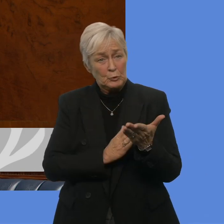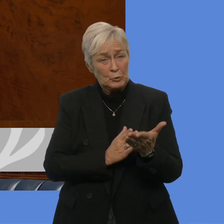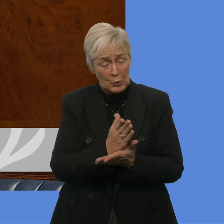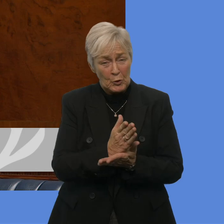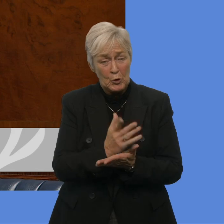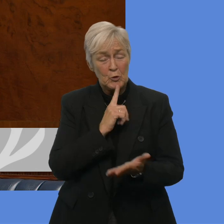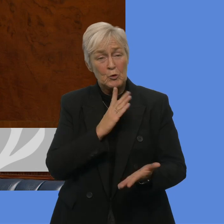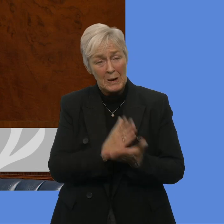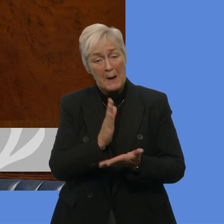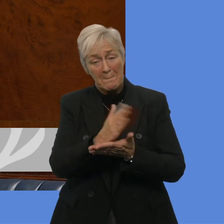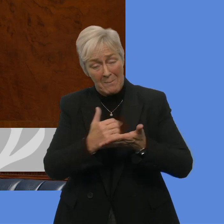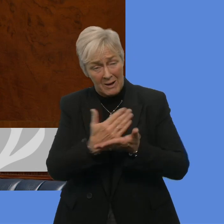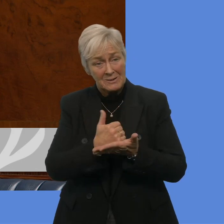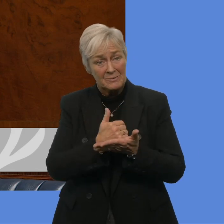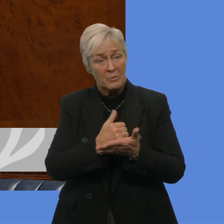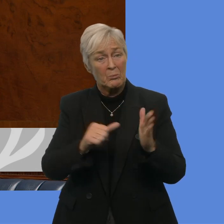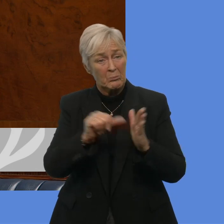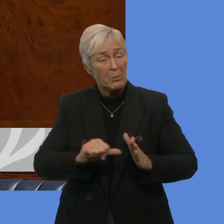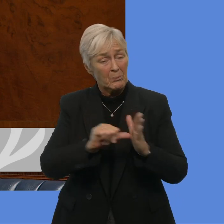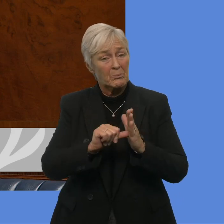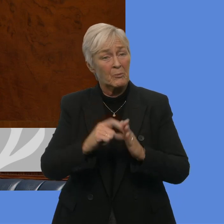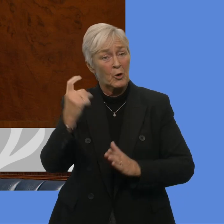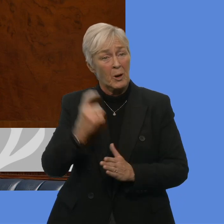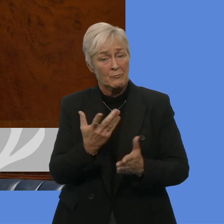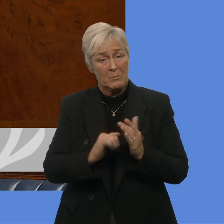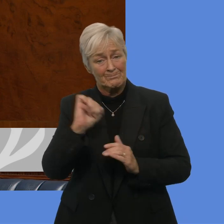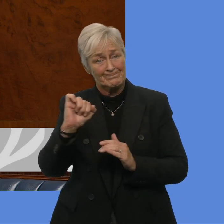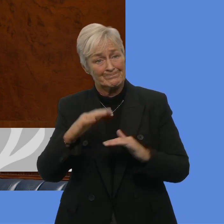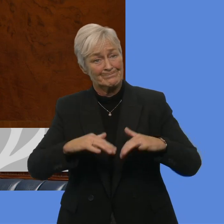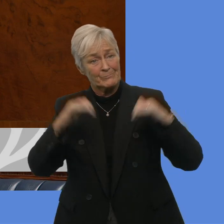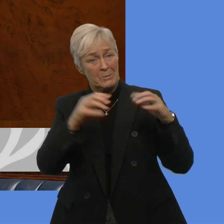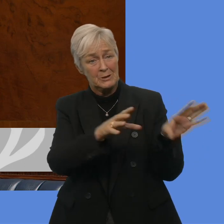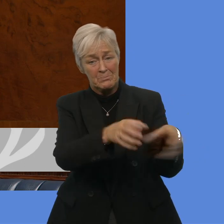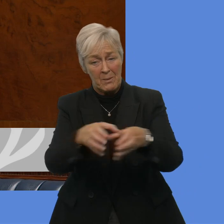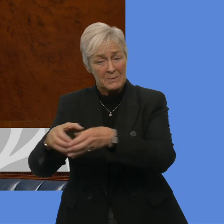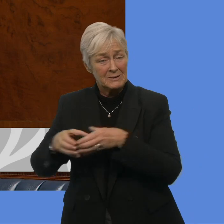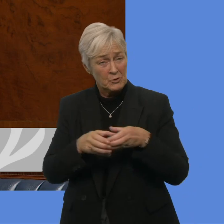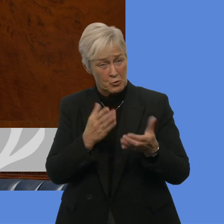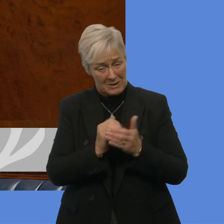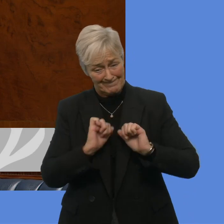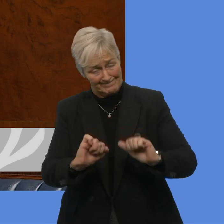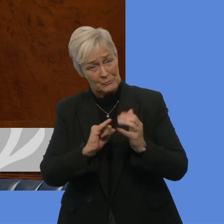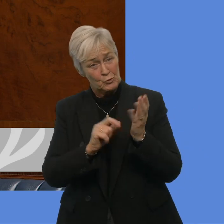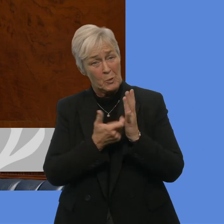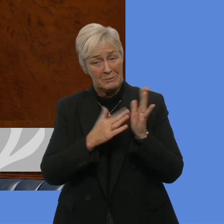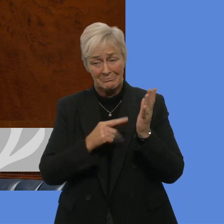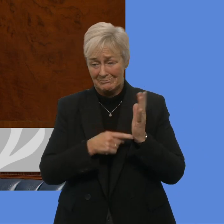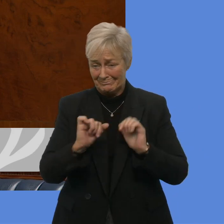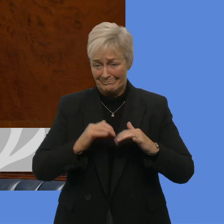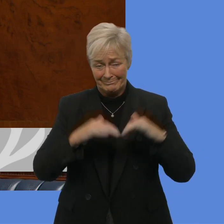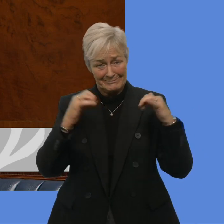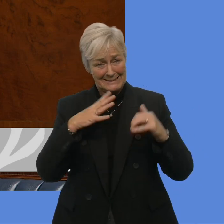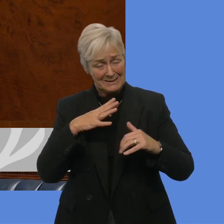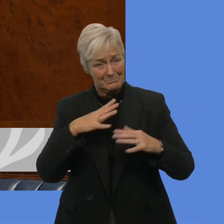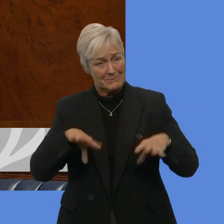a significant part of the problem is coming from Stormont departments? Does Stormont not need to get its own house in order before